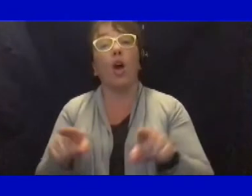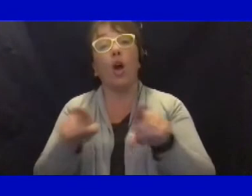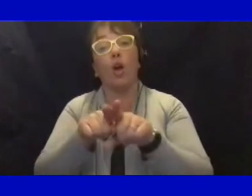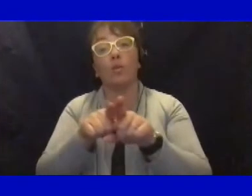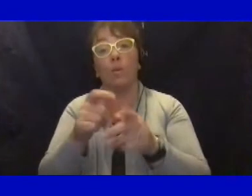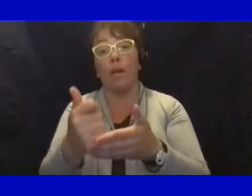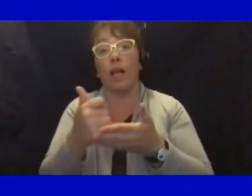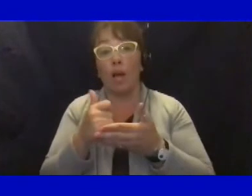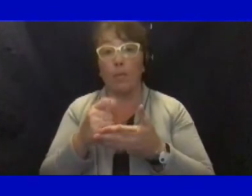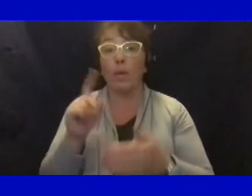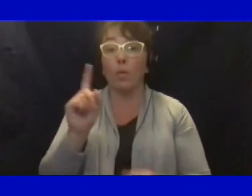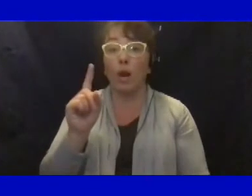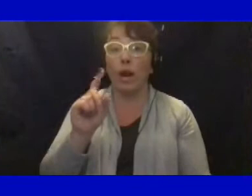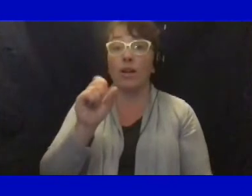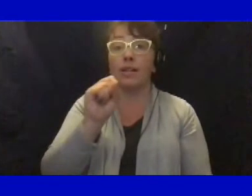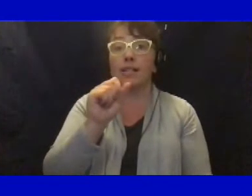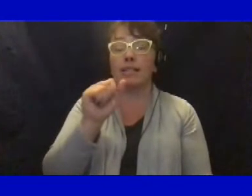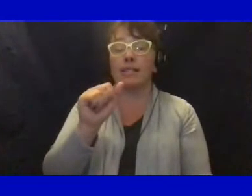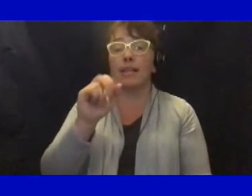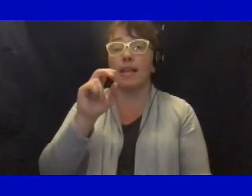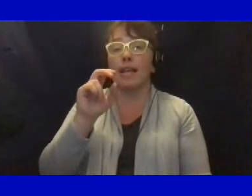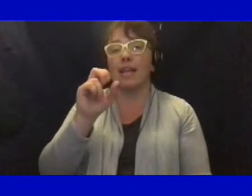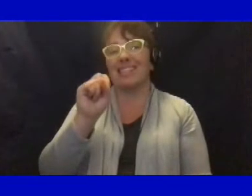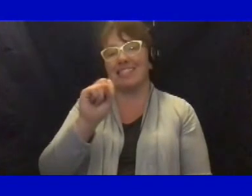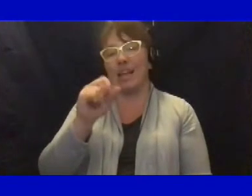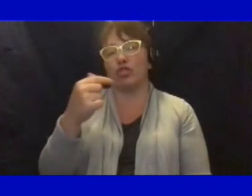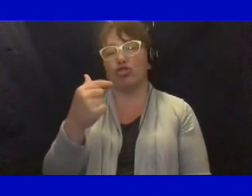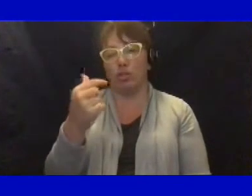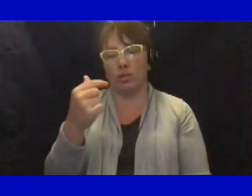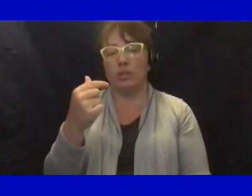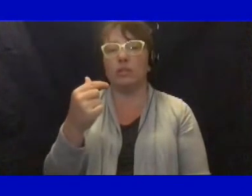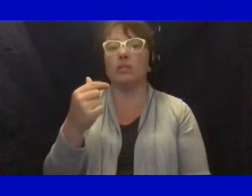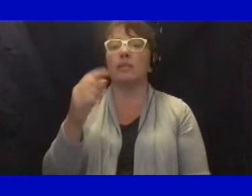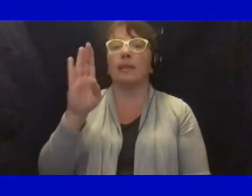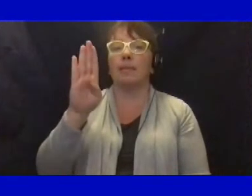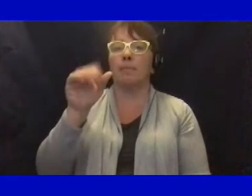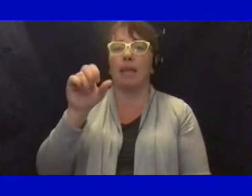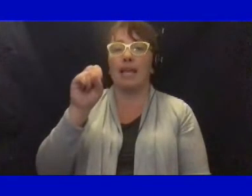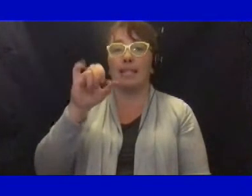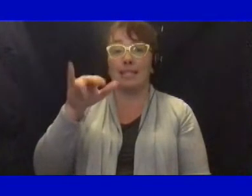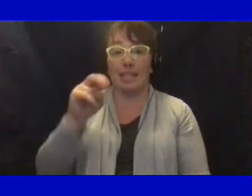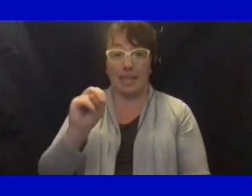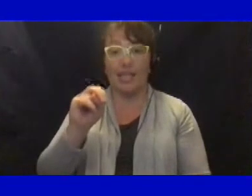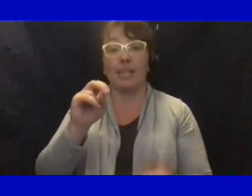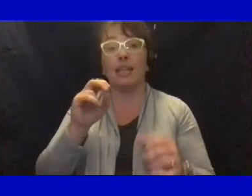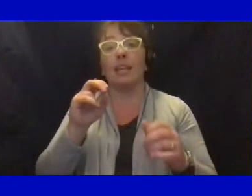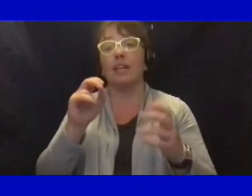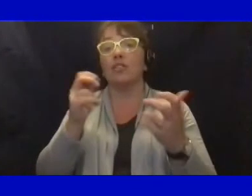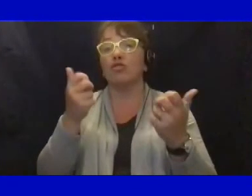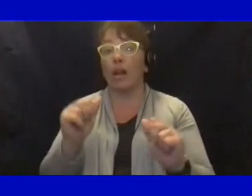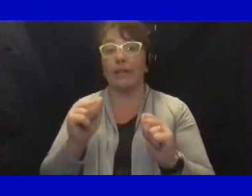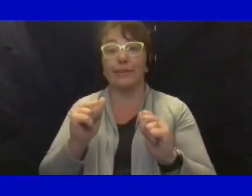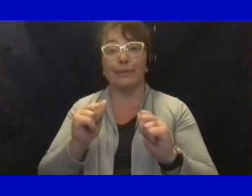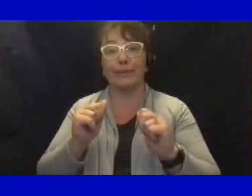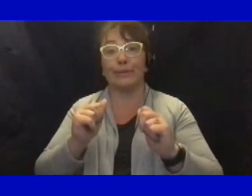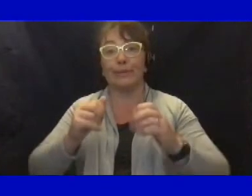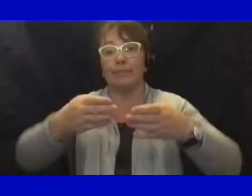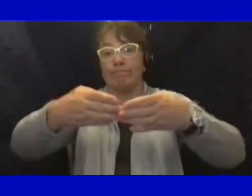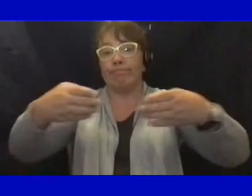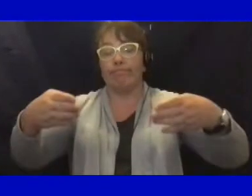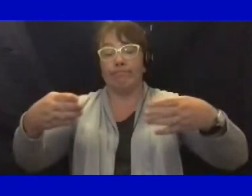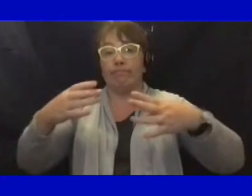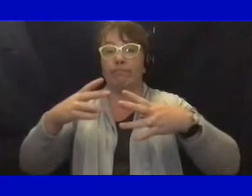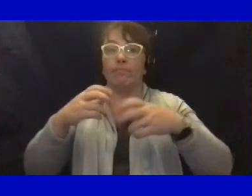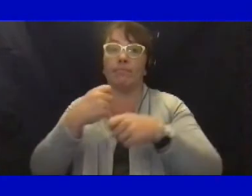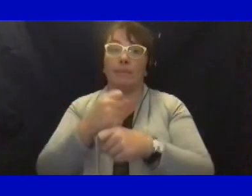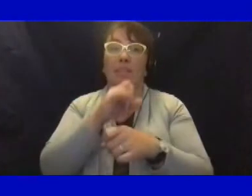Gorgonio recharge basins to modify those basins so that they can have a similar function to try to catch mud and vegetation before it gets into